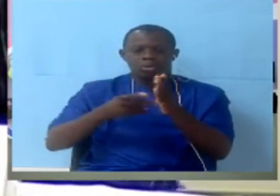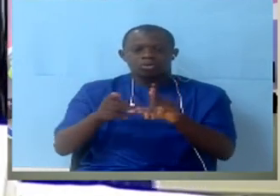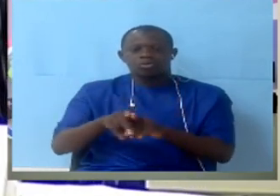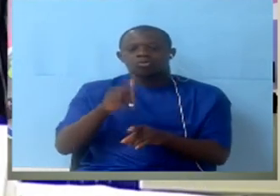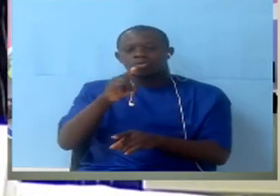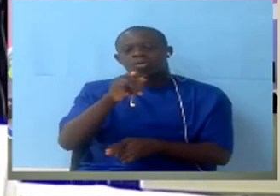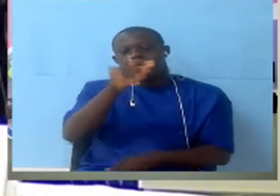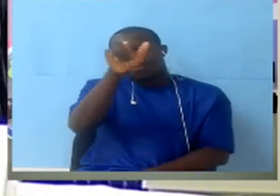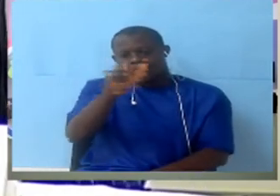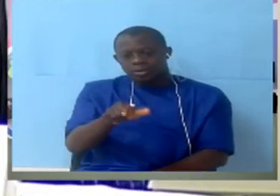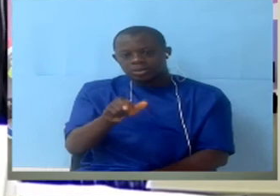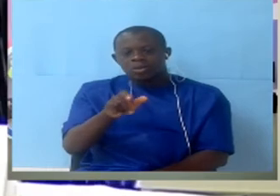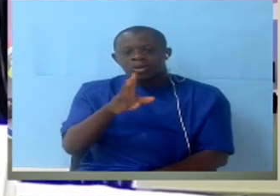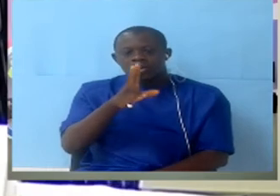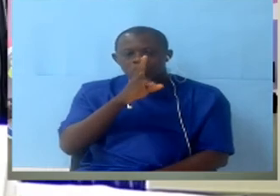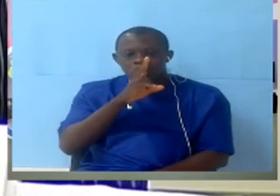fide